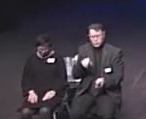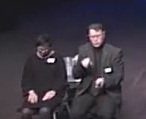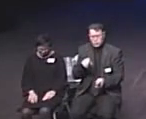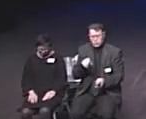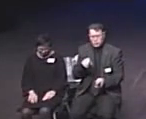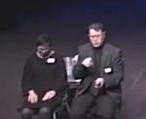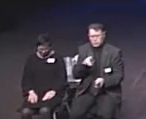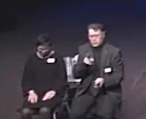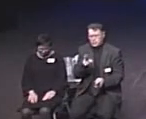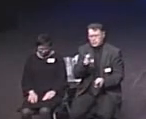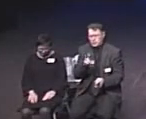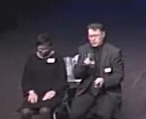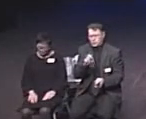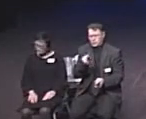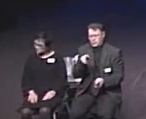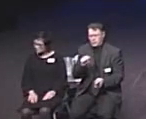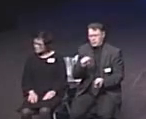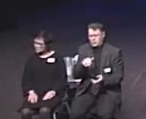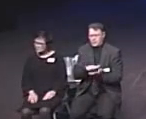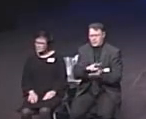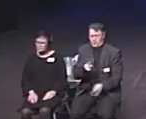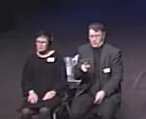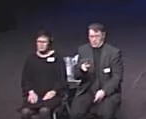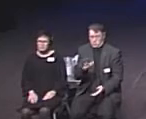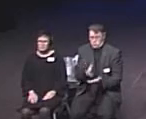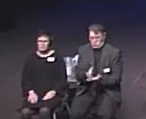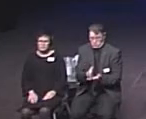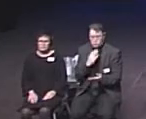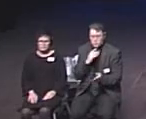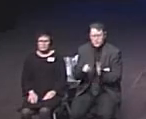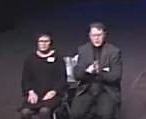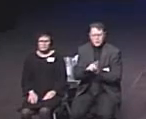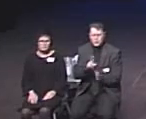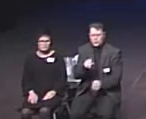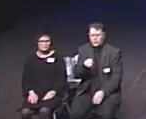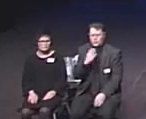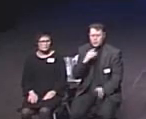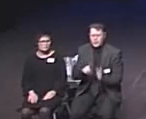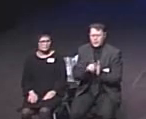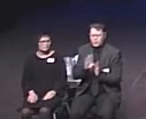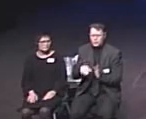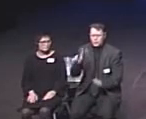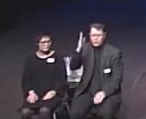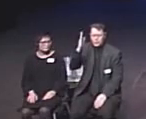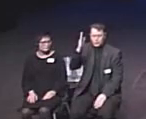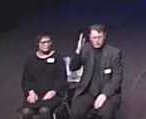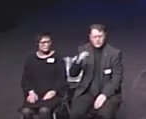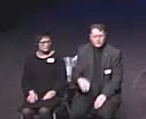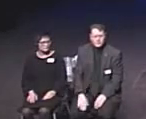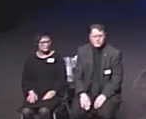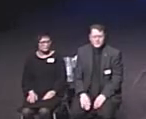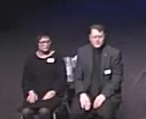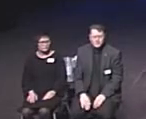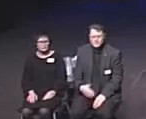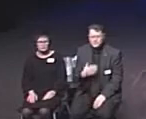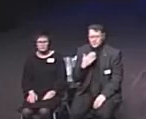in Eureka in Vanta, right? Hands up if you know Eureka. I have been there. Yeah. See, that's my